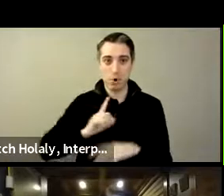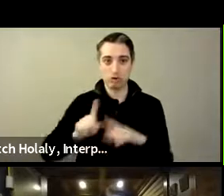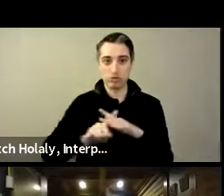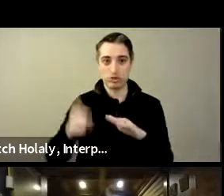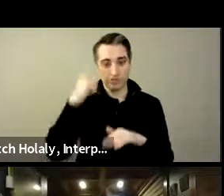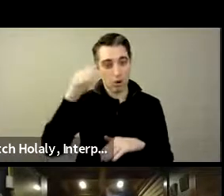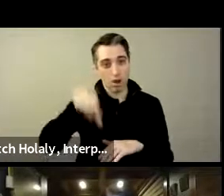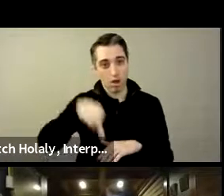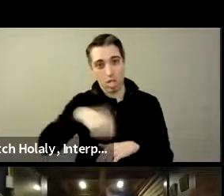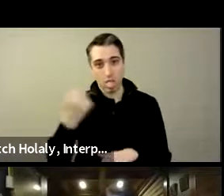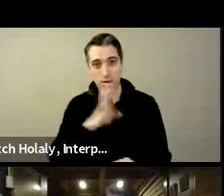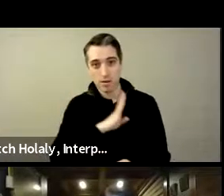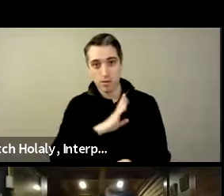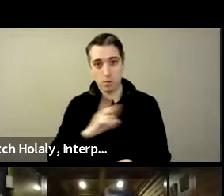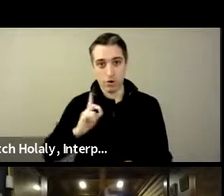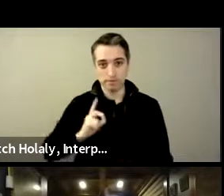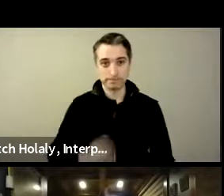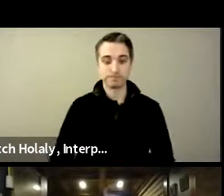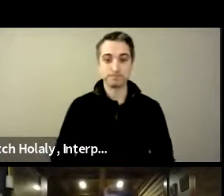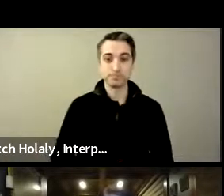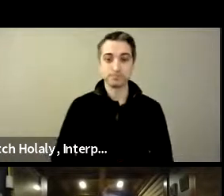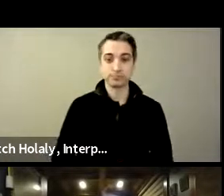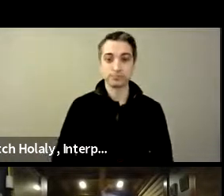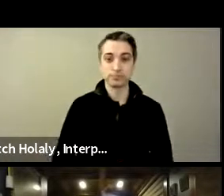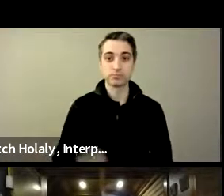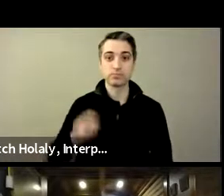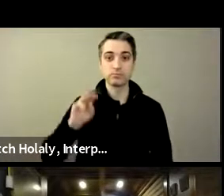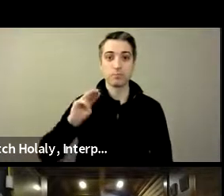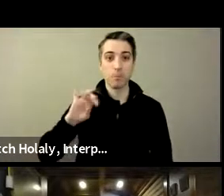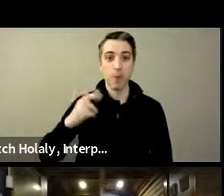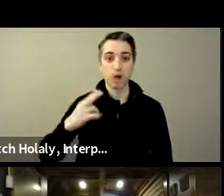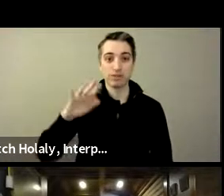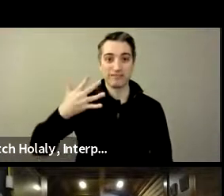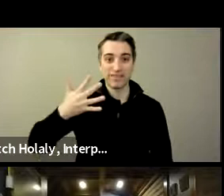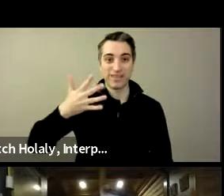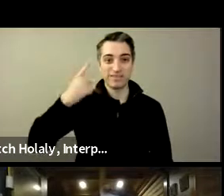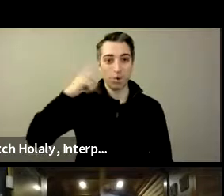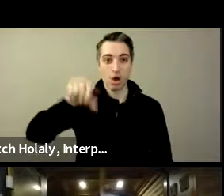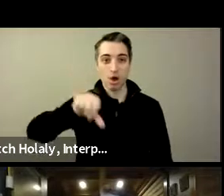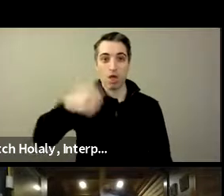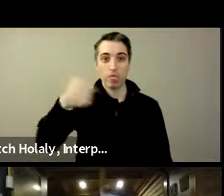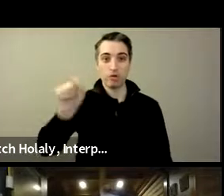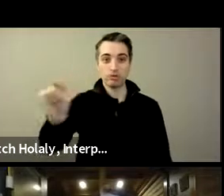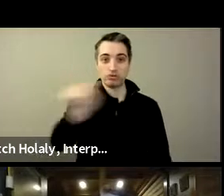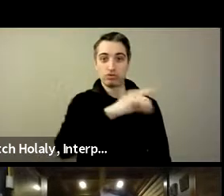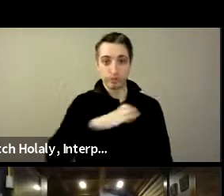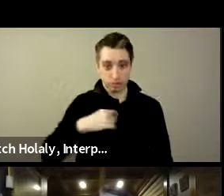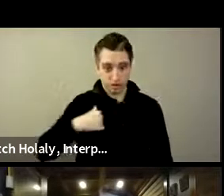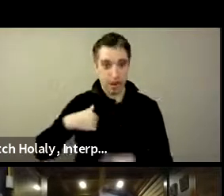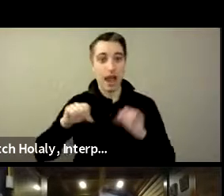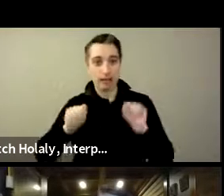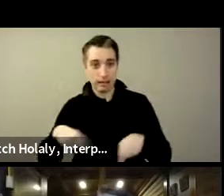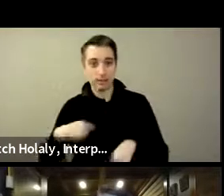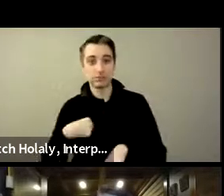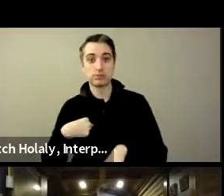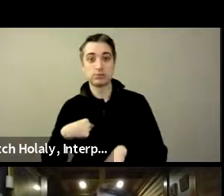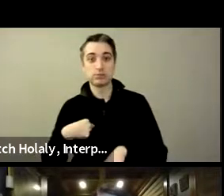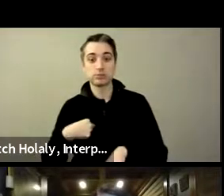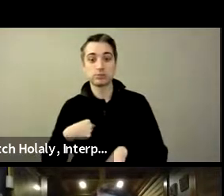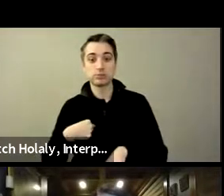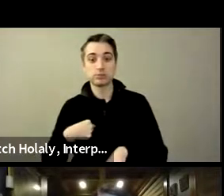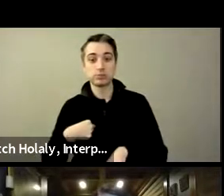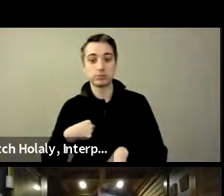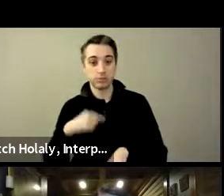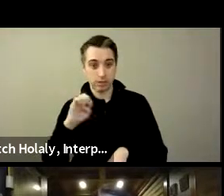board. Okay, thank you. How is March 5th looking for the rest of the commission? I know I'm good for March 5th. Okay,